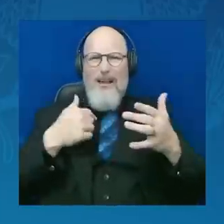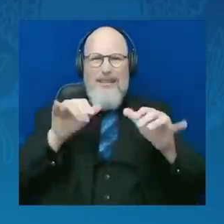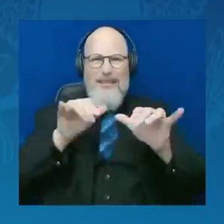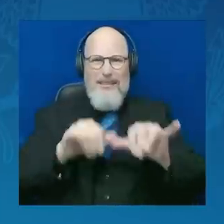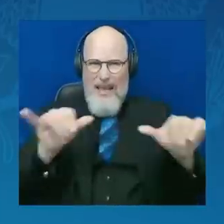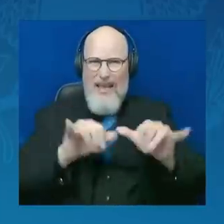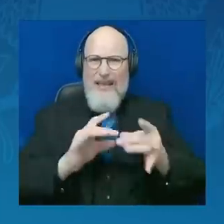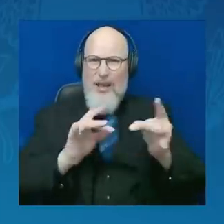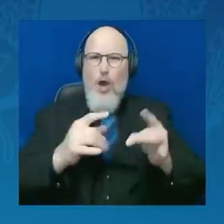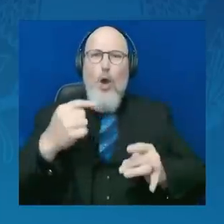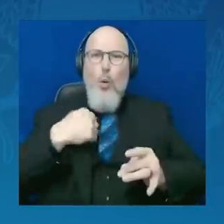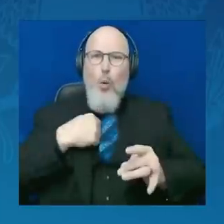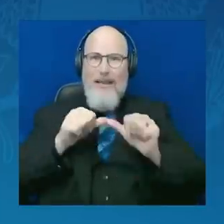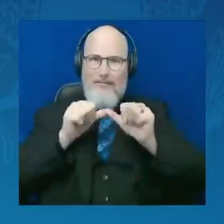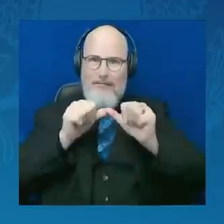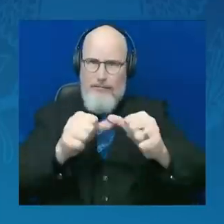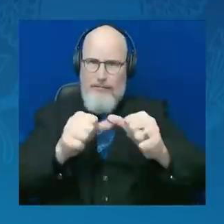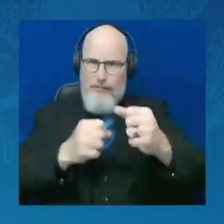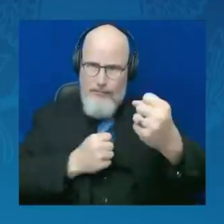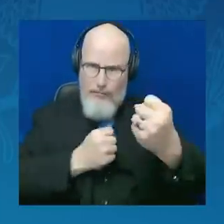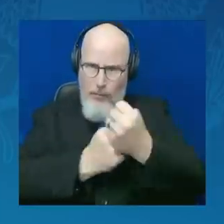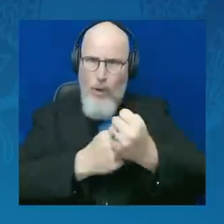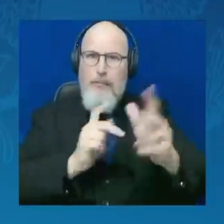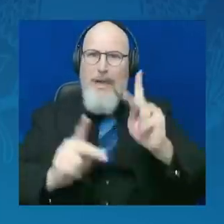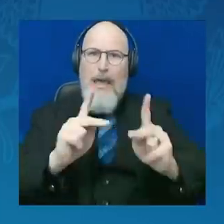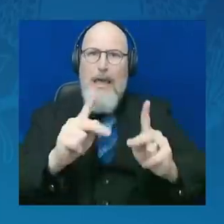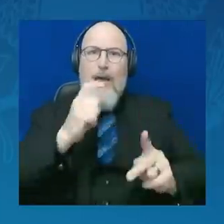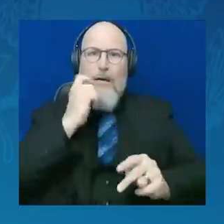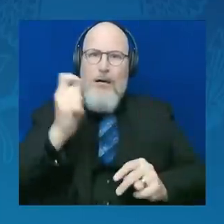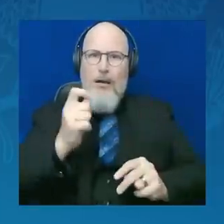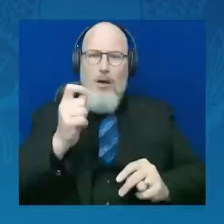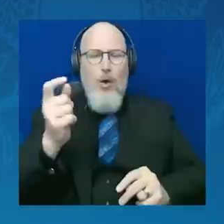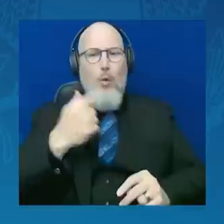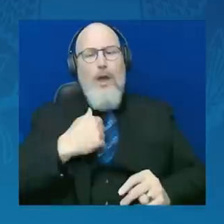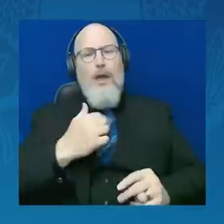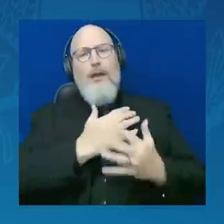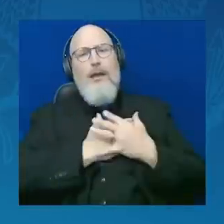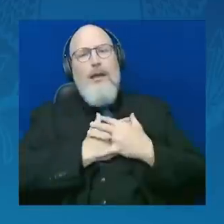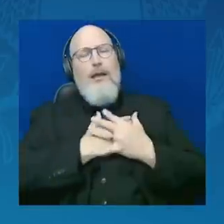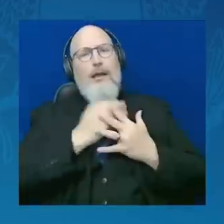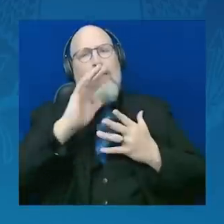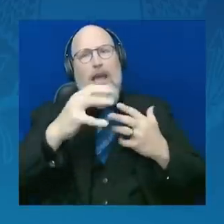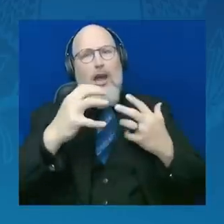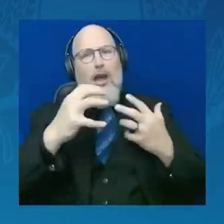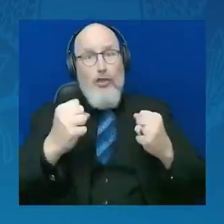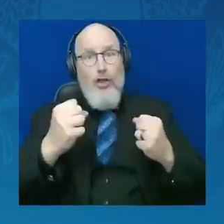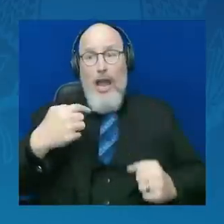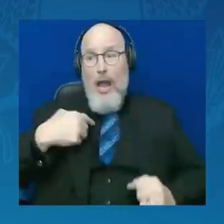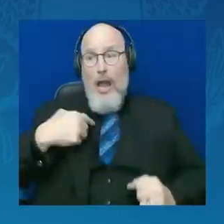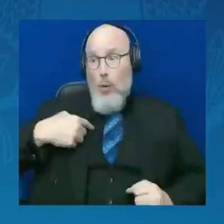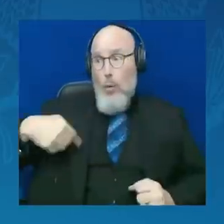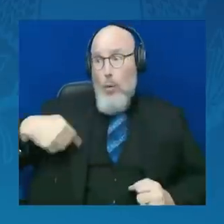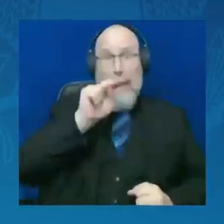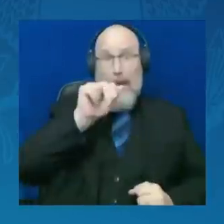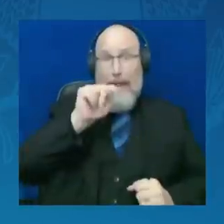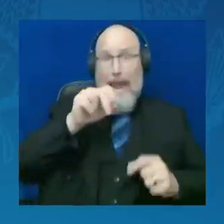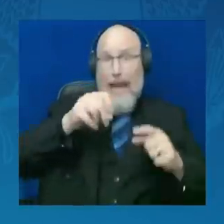that we admire their courage, and that we are aligned in our support of their